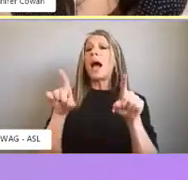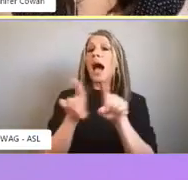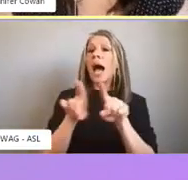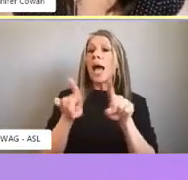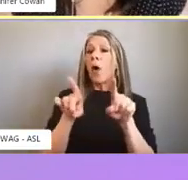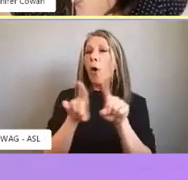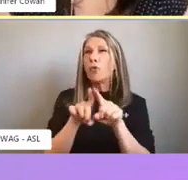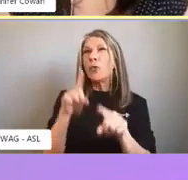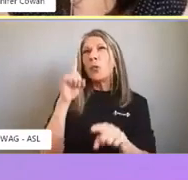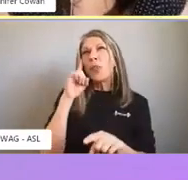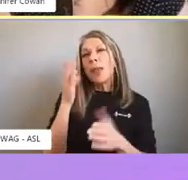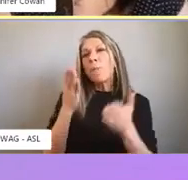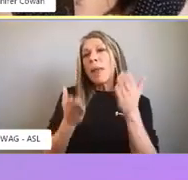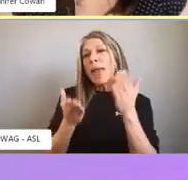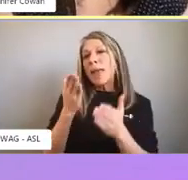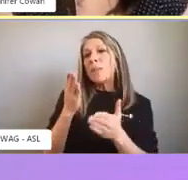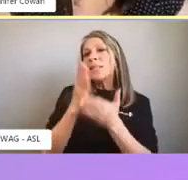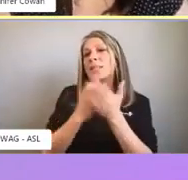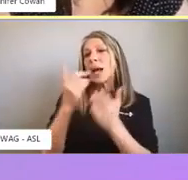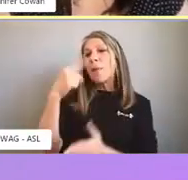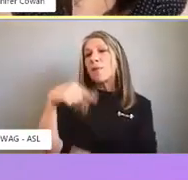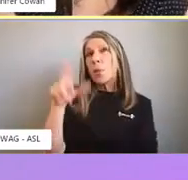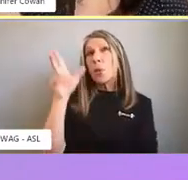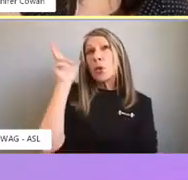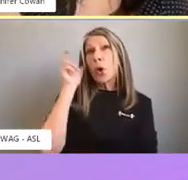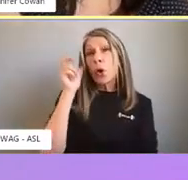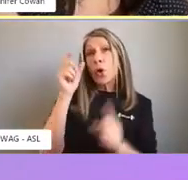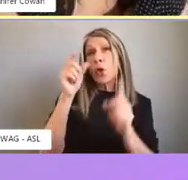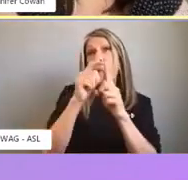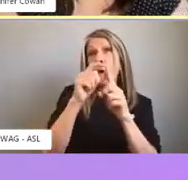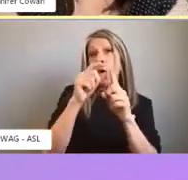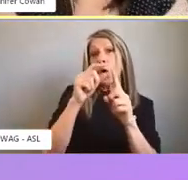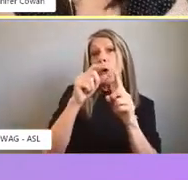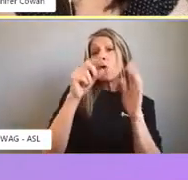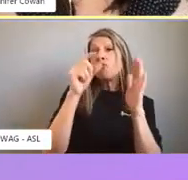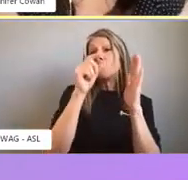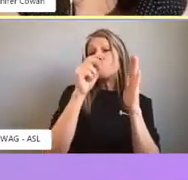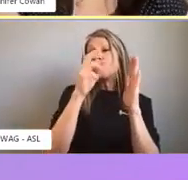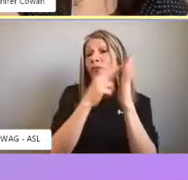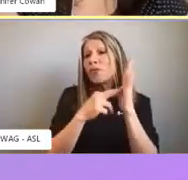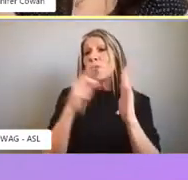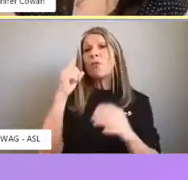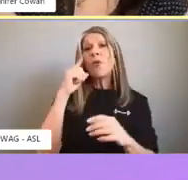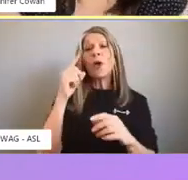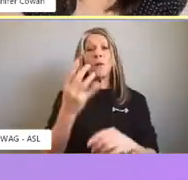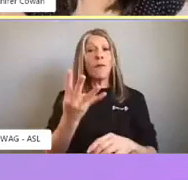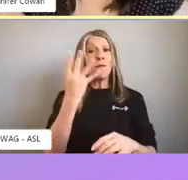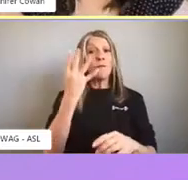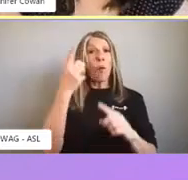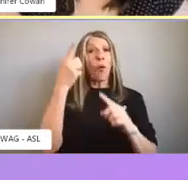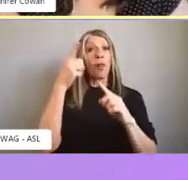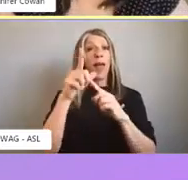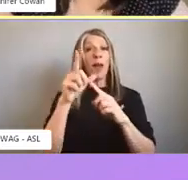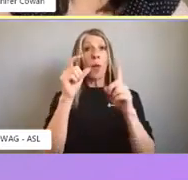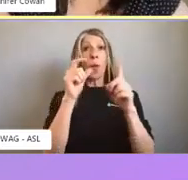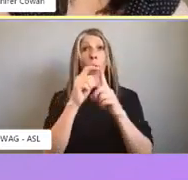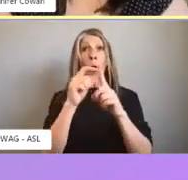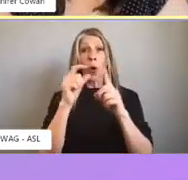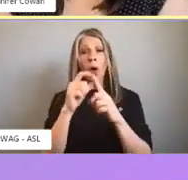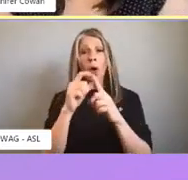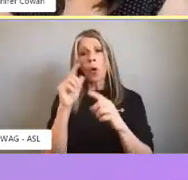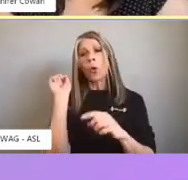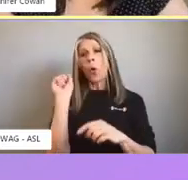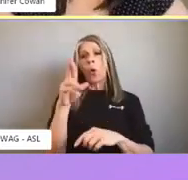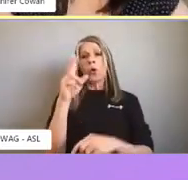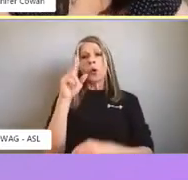a guess that when most of you heard the word regulations, you thought of a four-letter word, or your eyes have already glazed